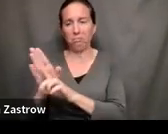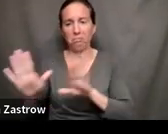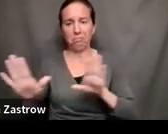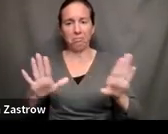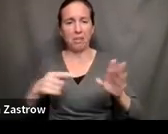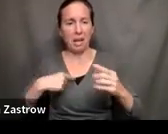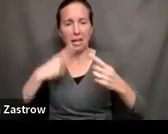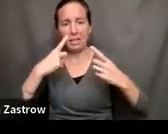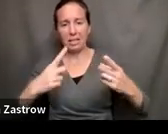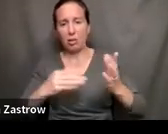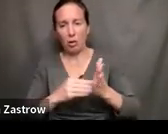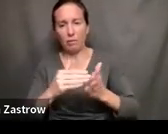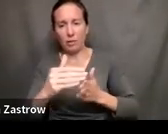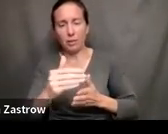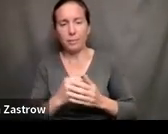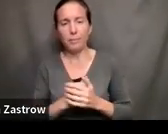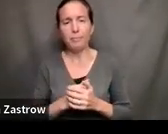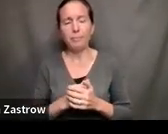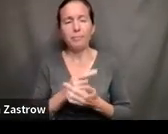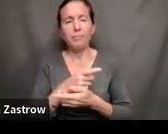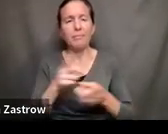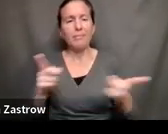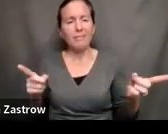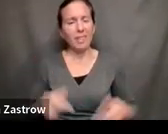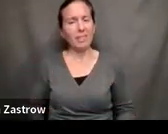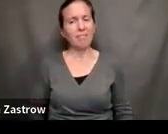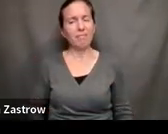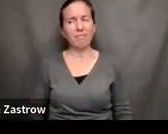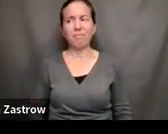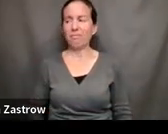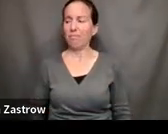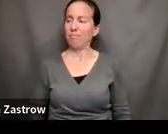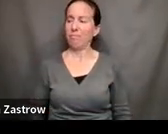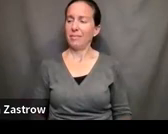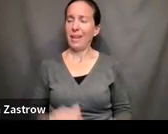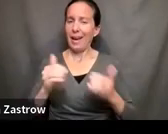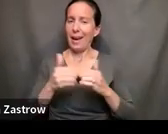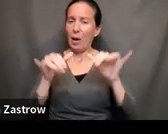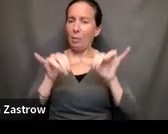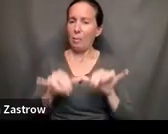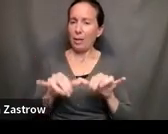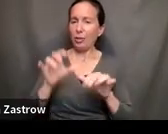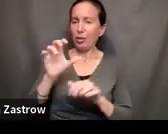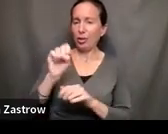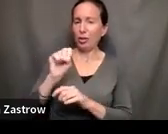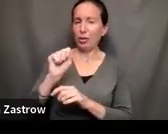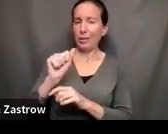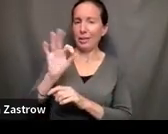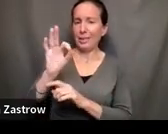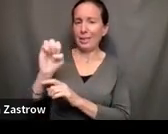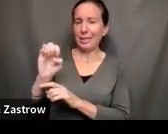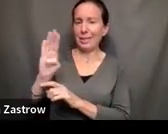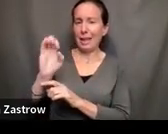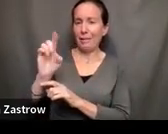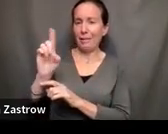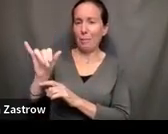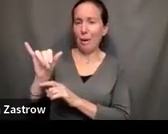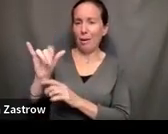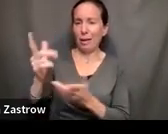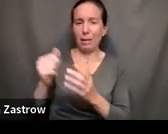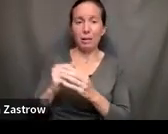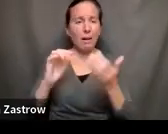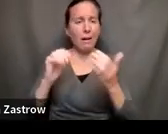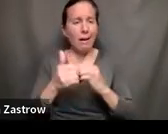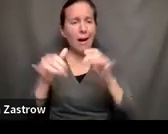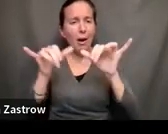So anybody have any ideas on how you could measure these things? You can put it in the chat box. You could be brave and come